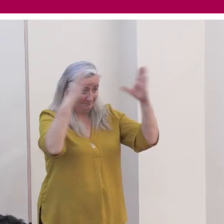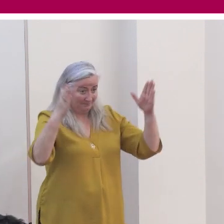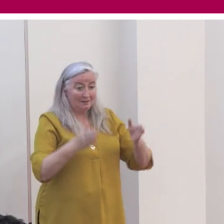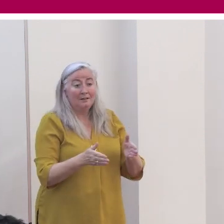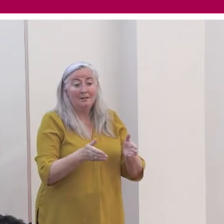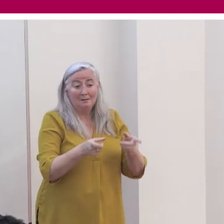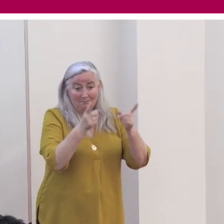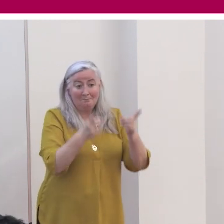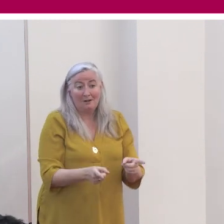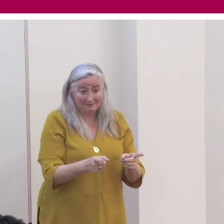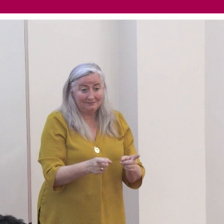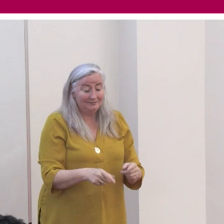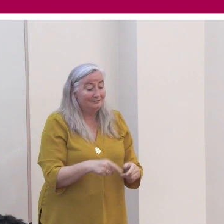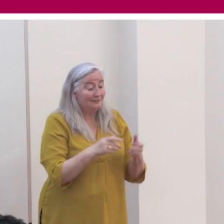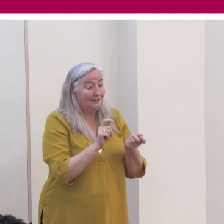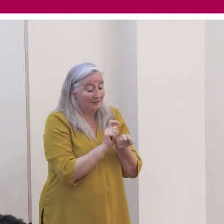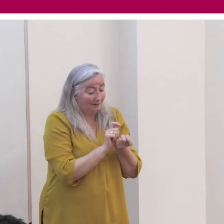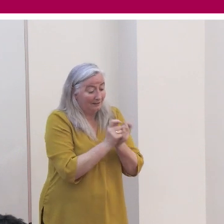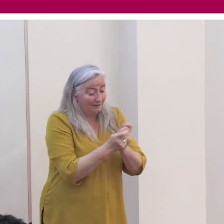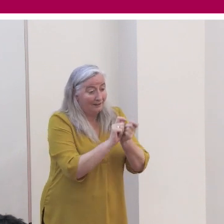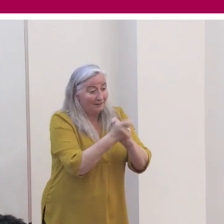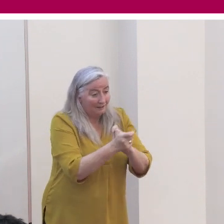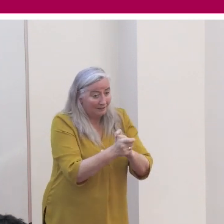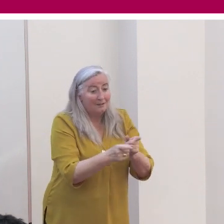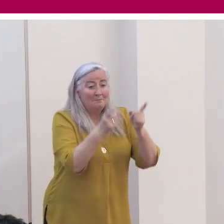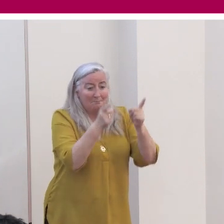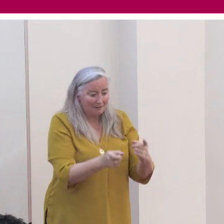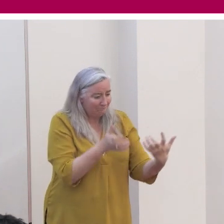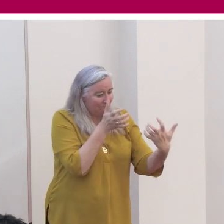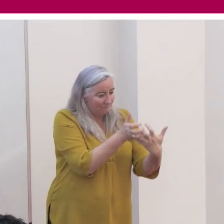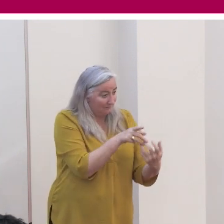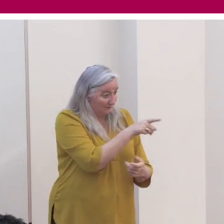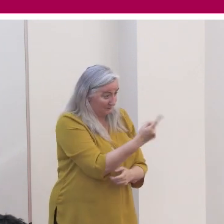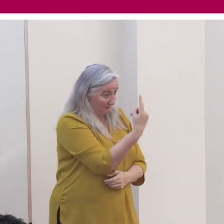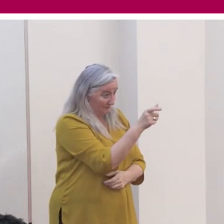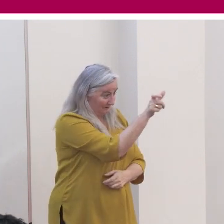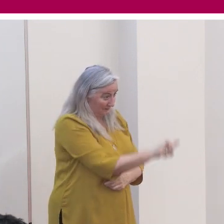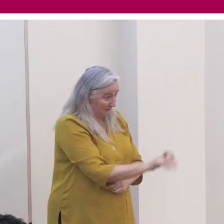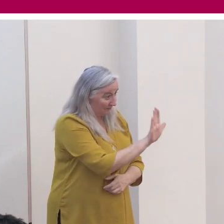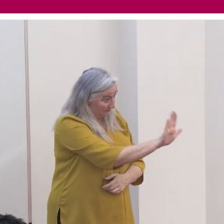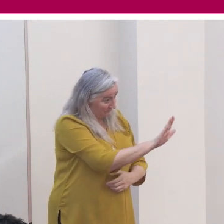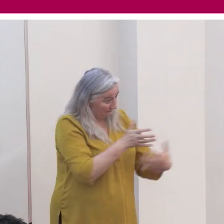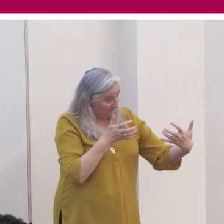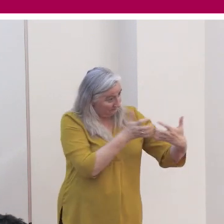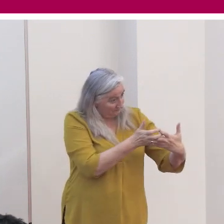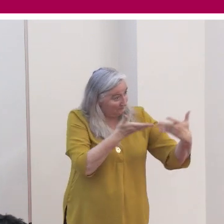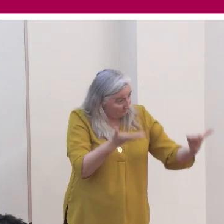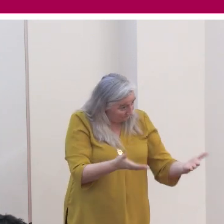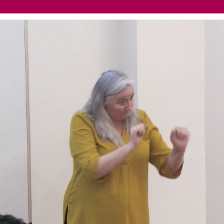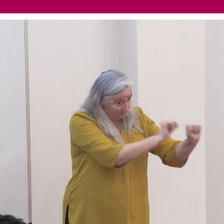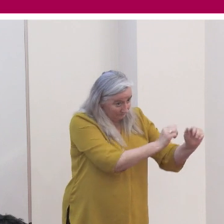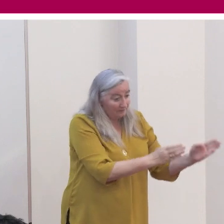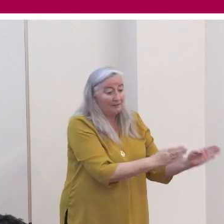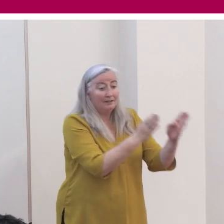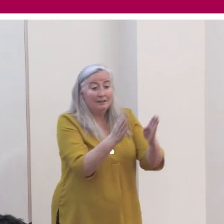her during the interrogations. So the procedural accommodation here was during the interrogation, the police